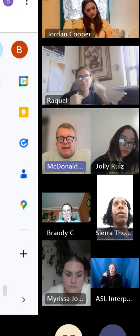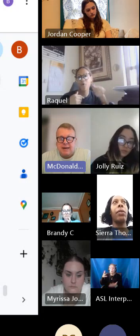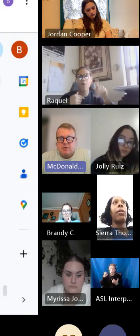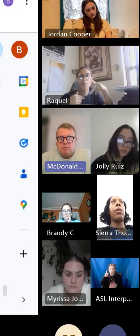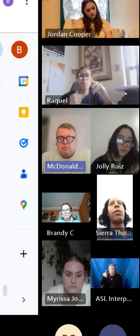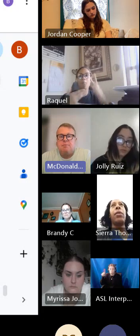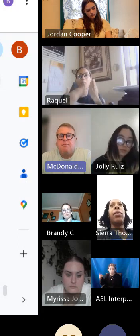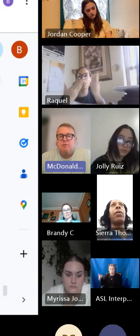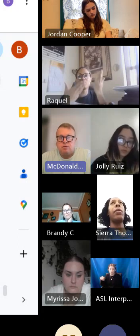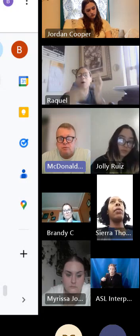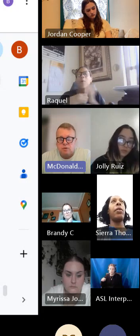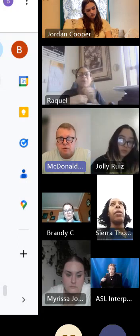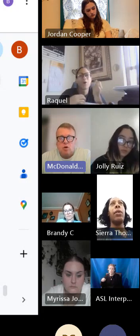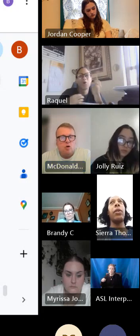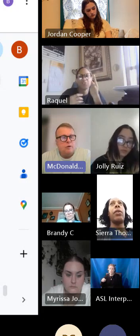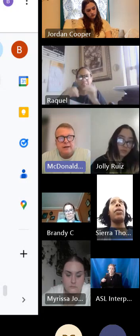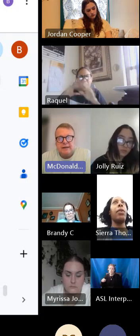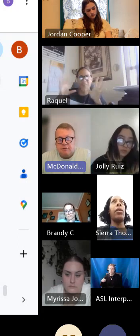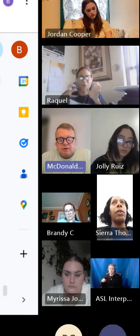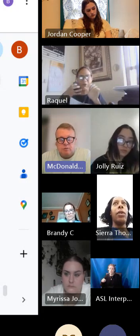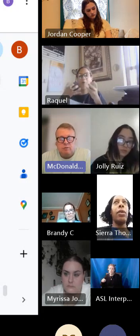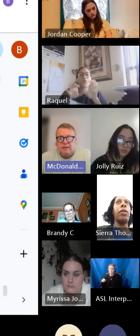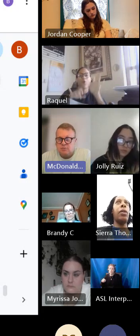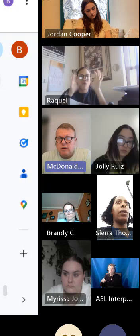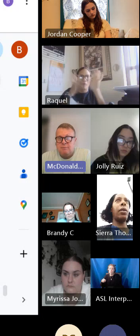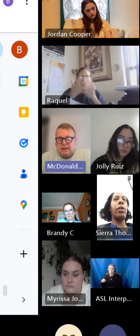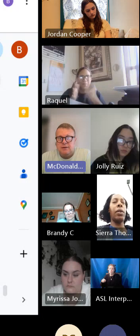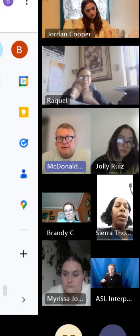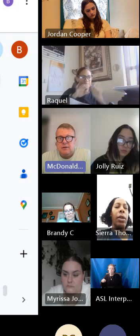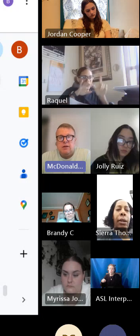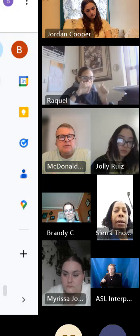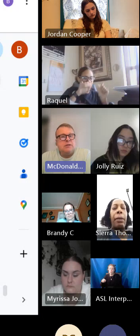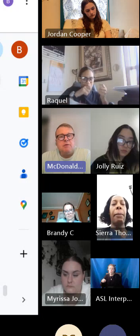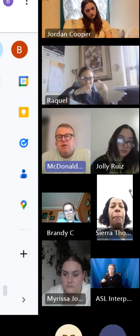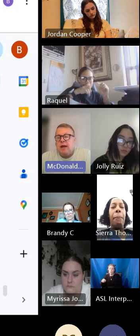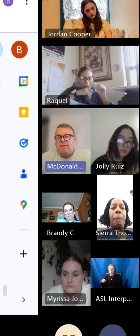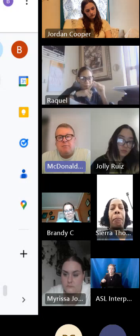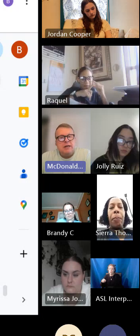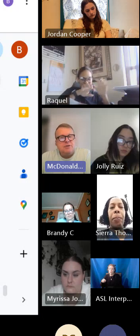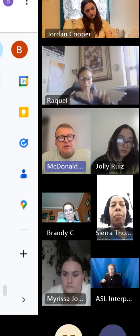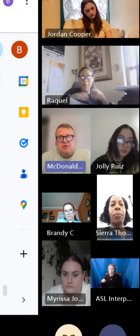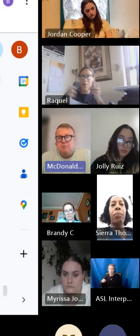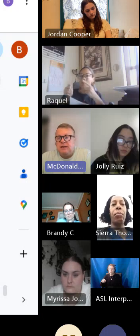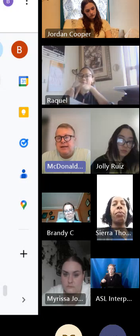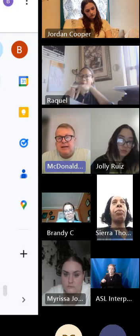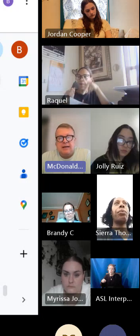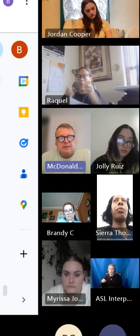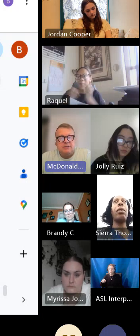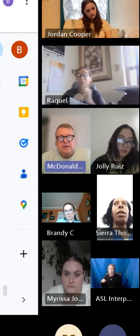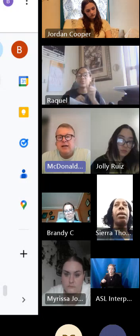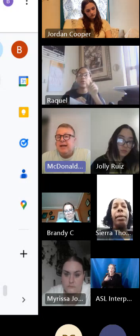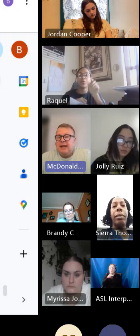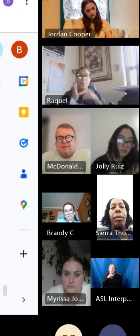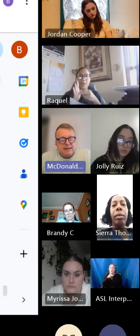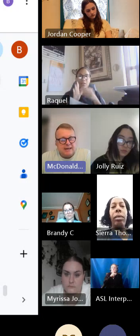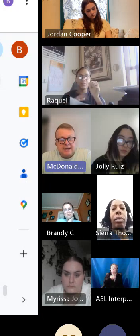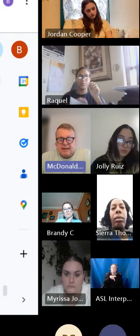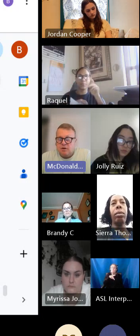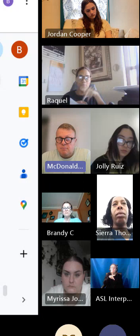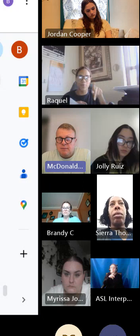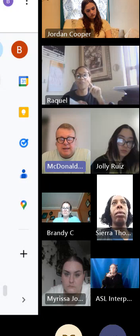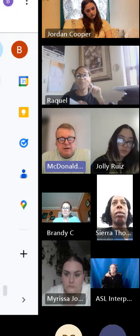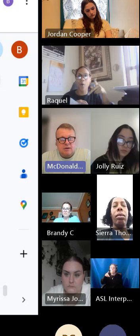to come back with a proposal or with a lit review, that's what I mean. Some of you are having major issues meeting deadlines. If